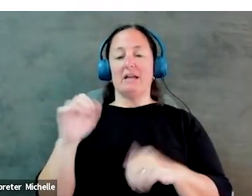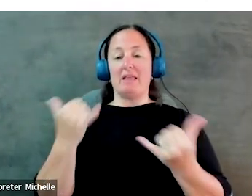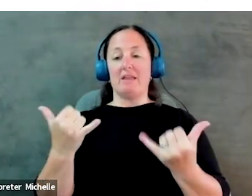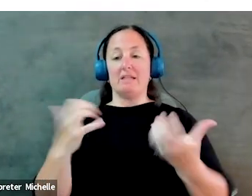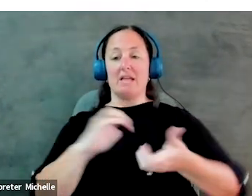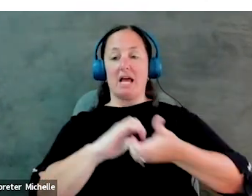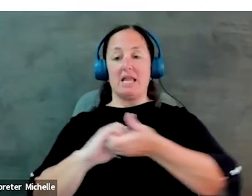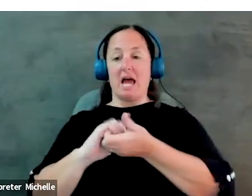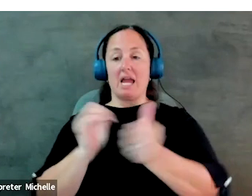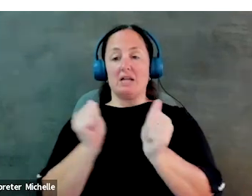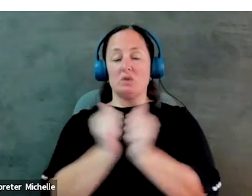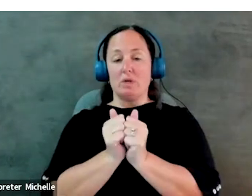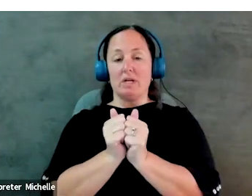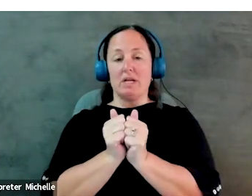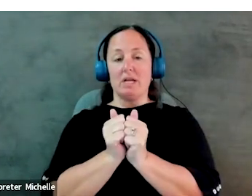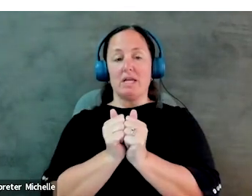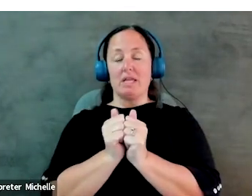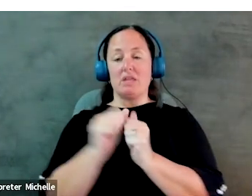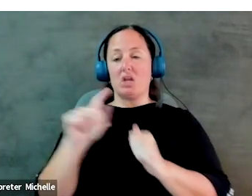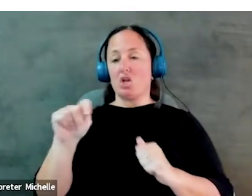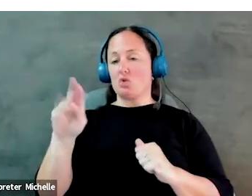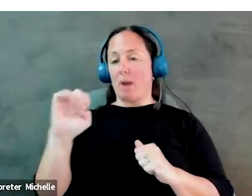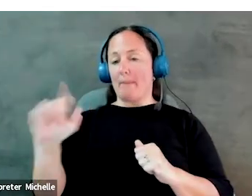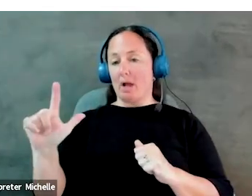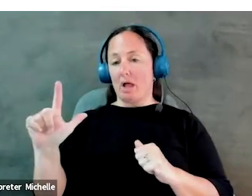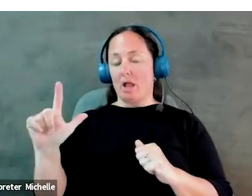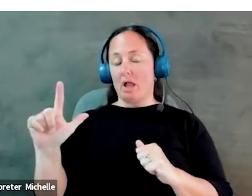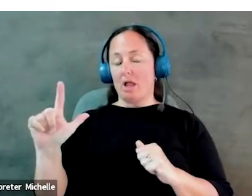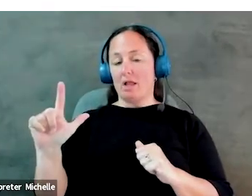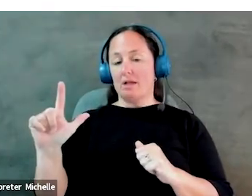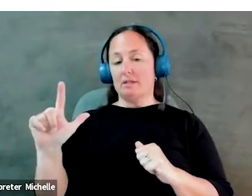alliance with the Tropical